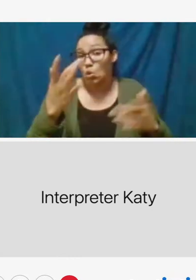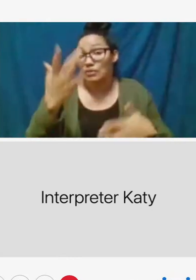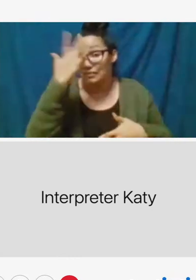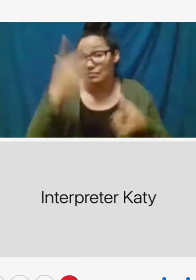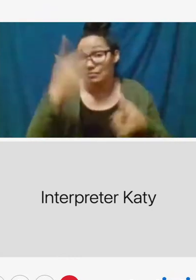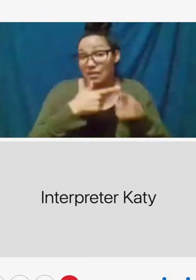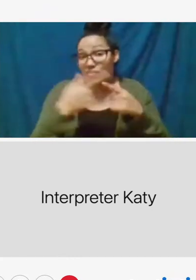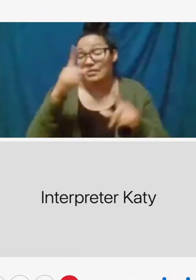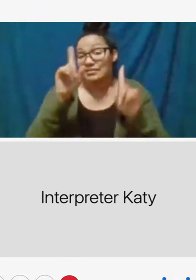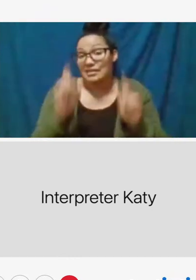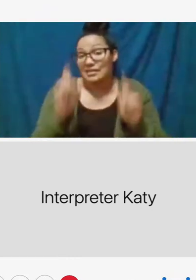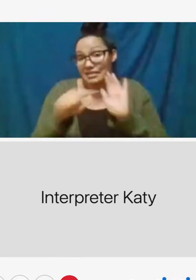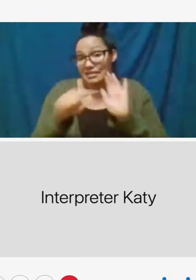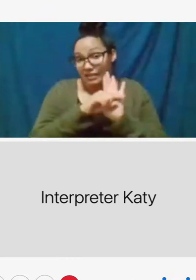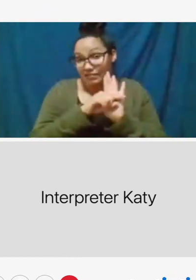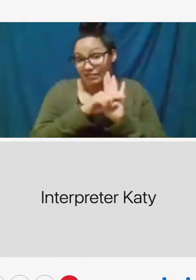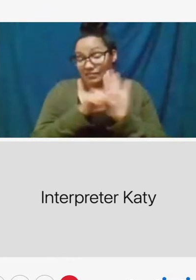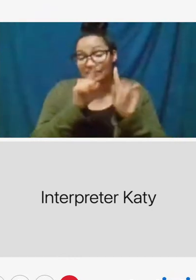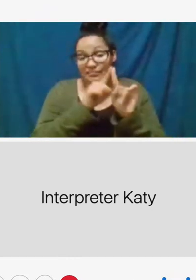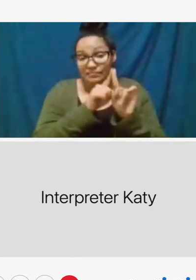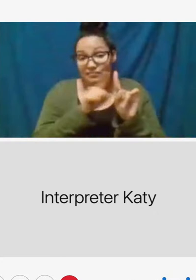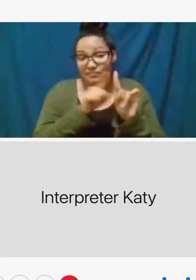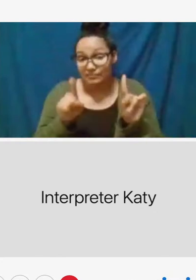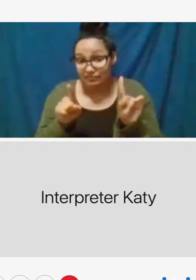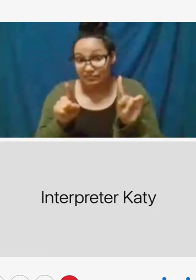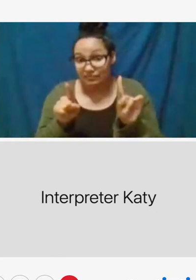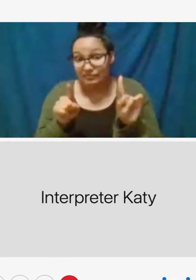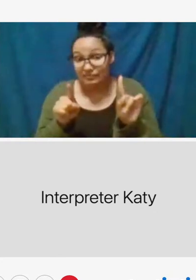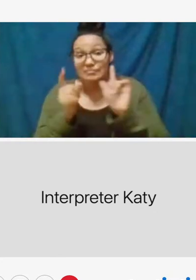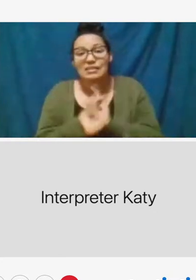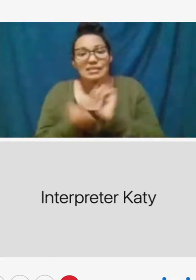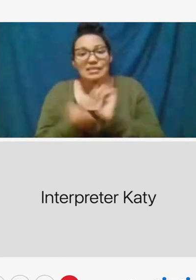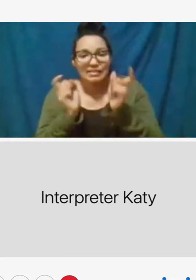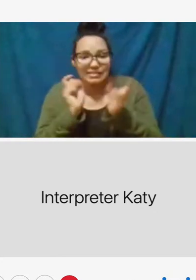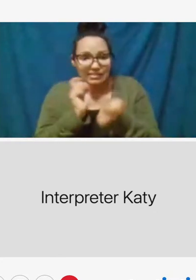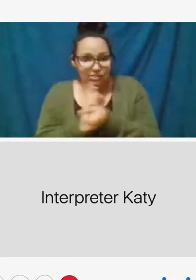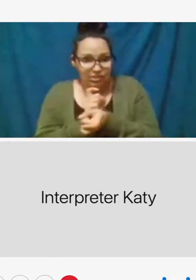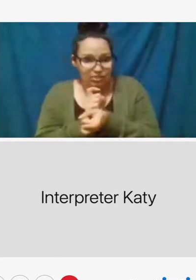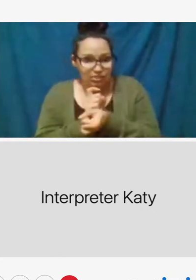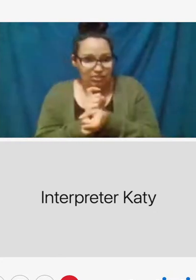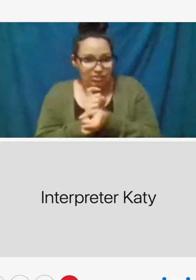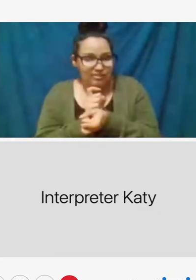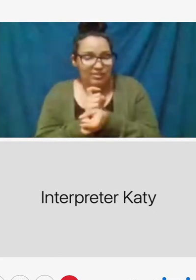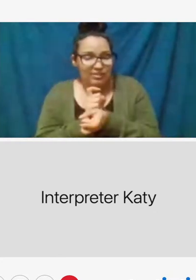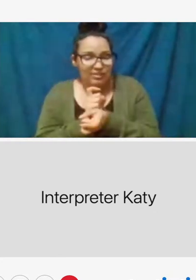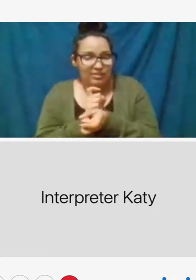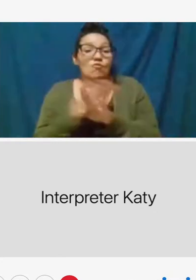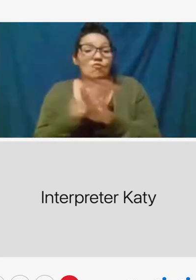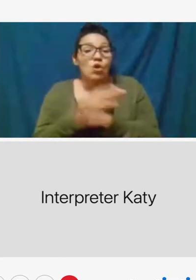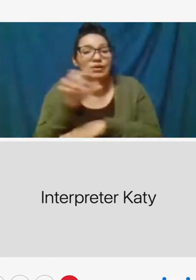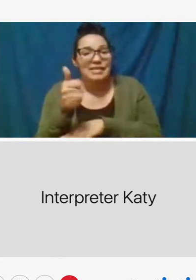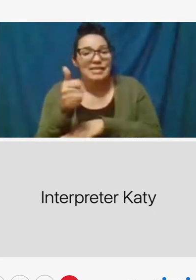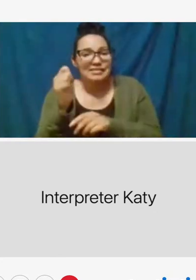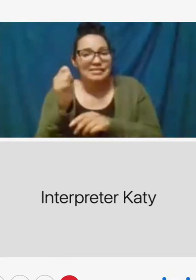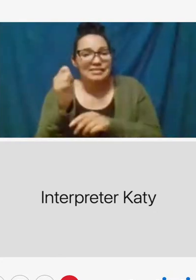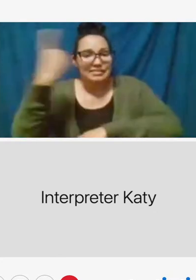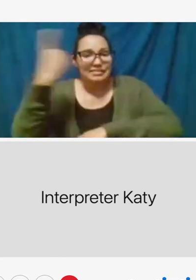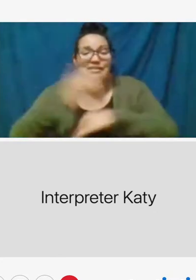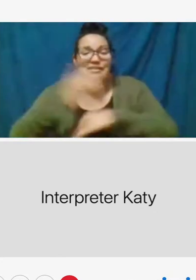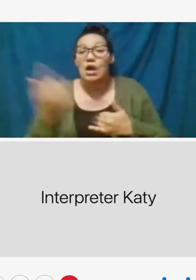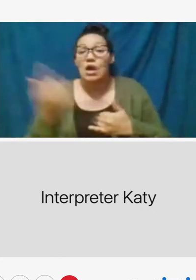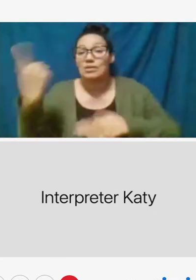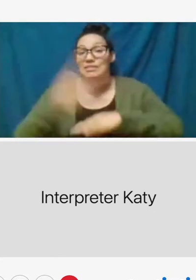negative now the revision comes into place here so it used to be 10 days now on day five or later which